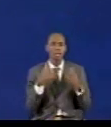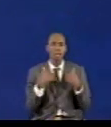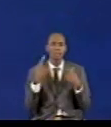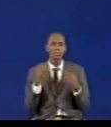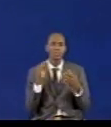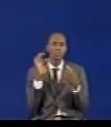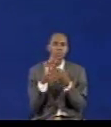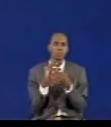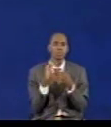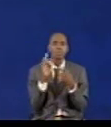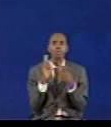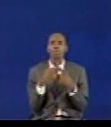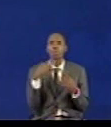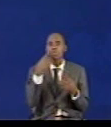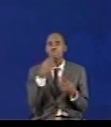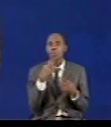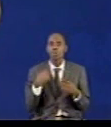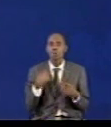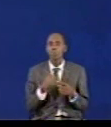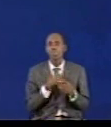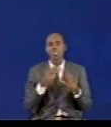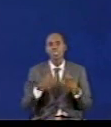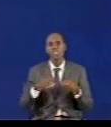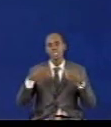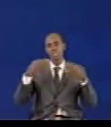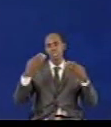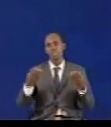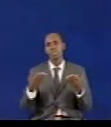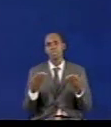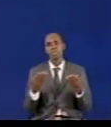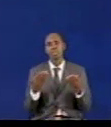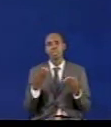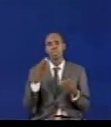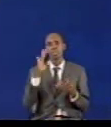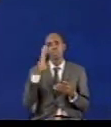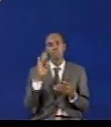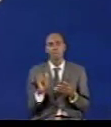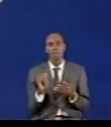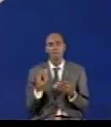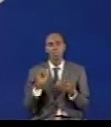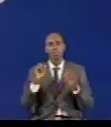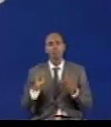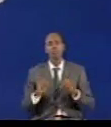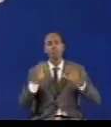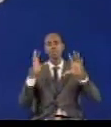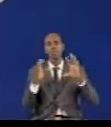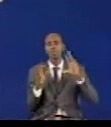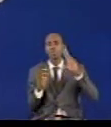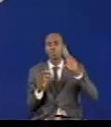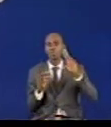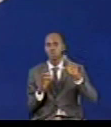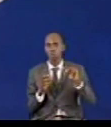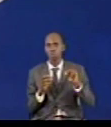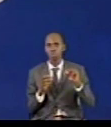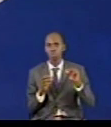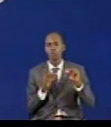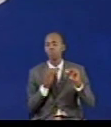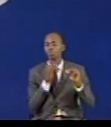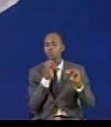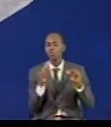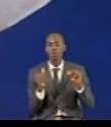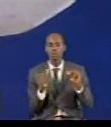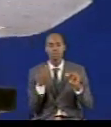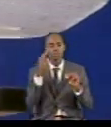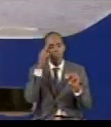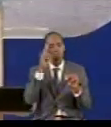to whom we gave place by subjection. No, not for an hour.